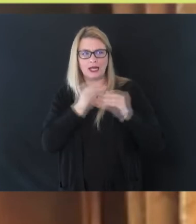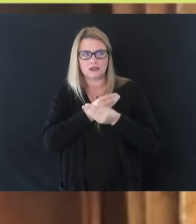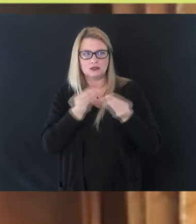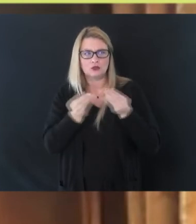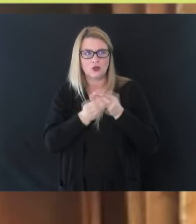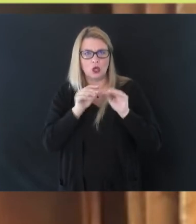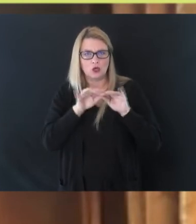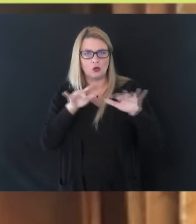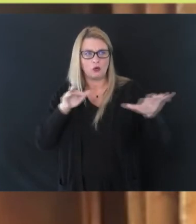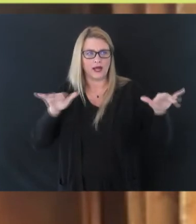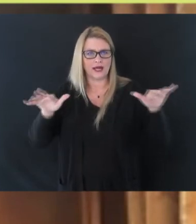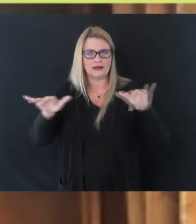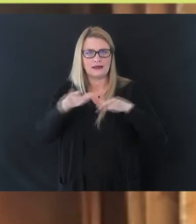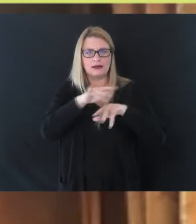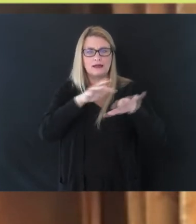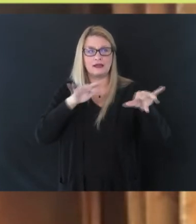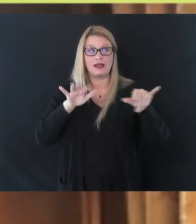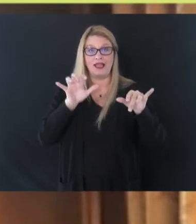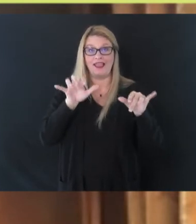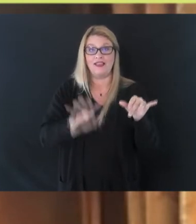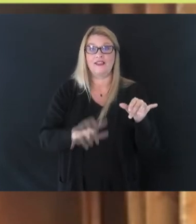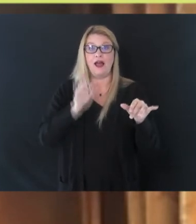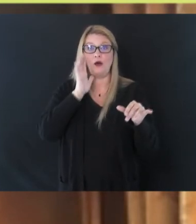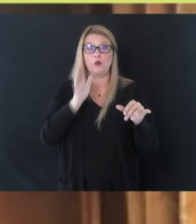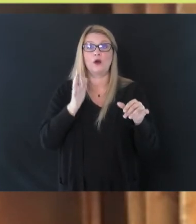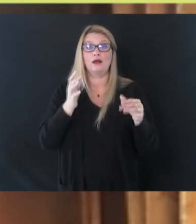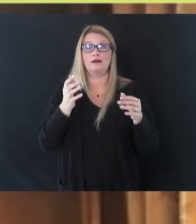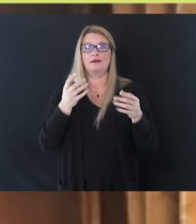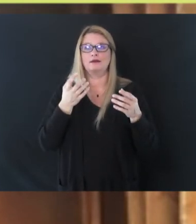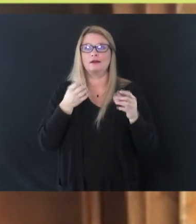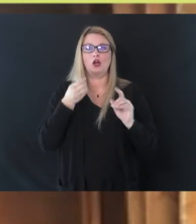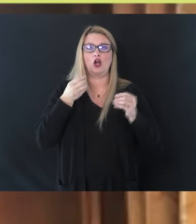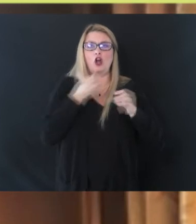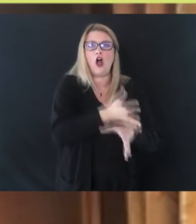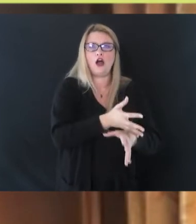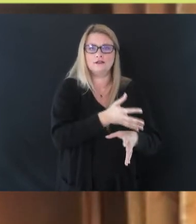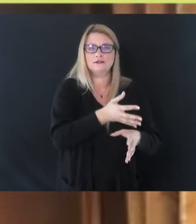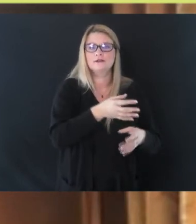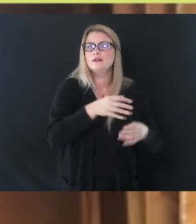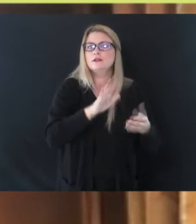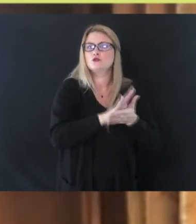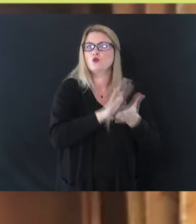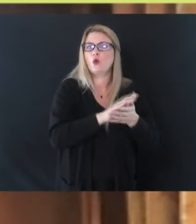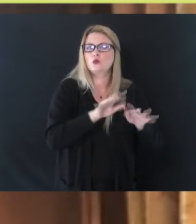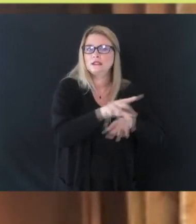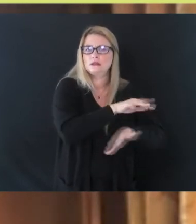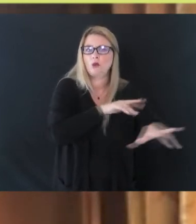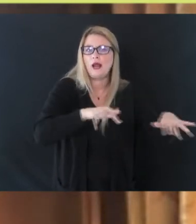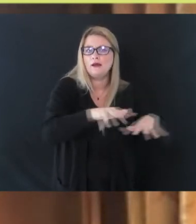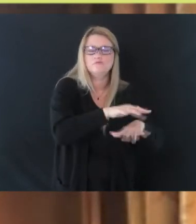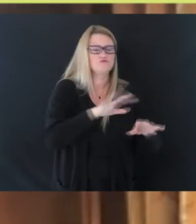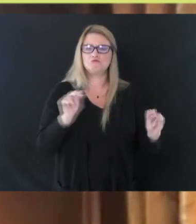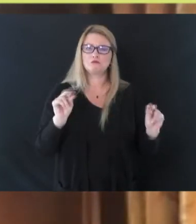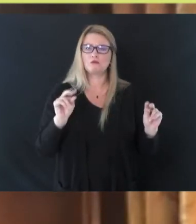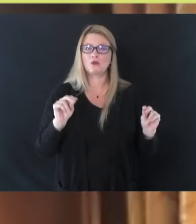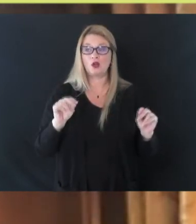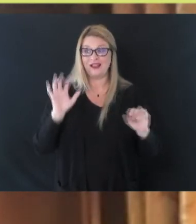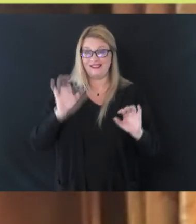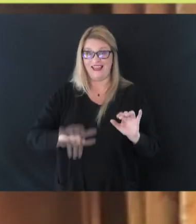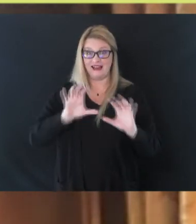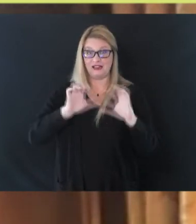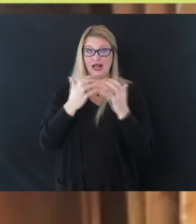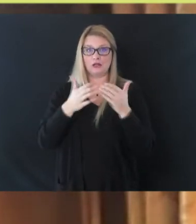was spreading, was going to be the thing that drove spread in the schools. But what we found is because of the structure of the classrooms where